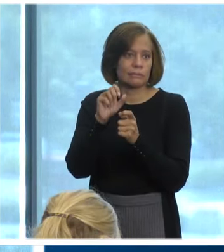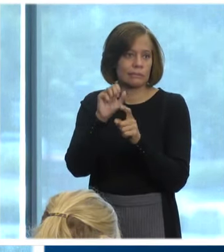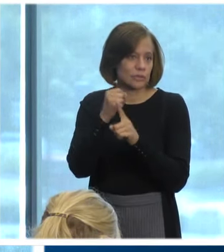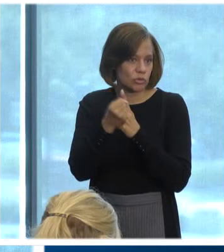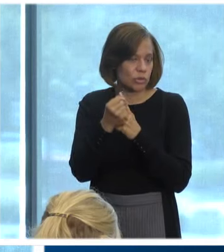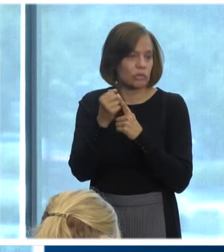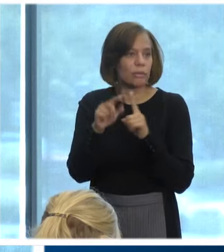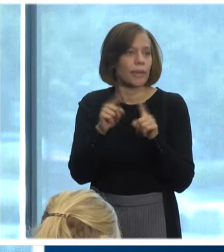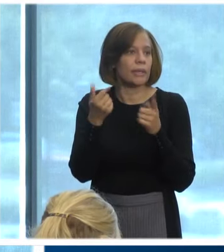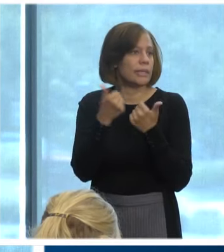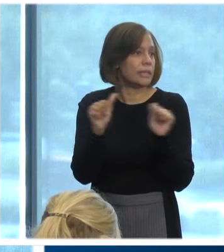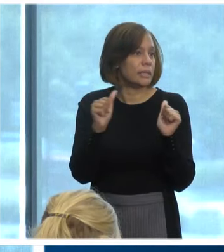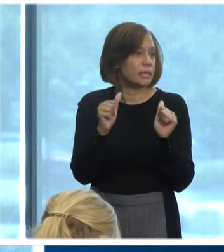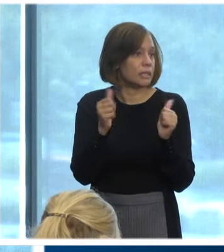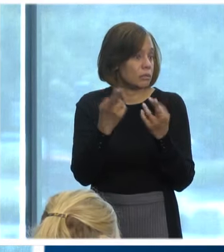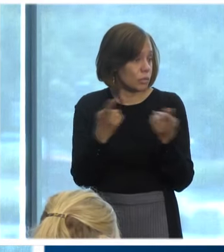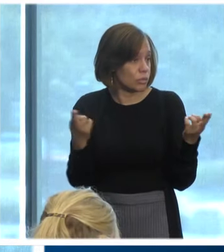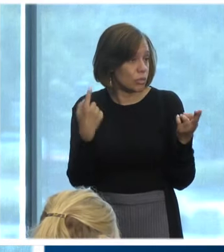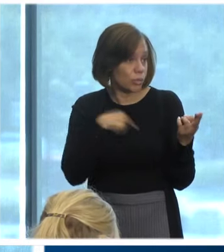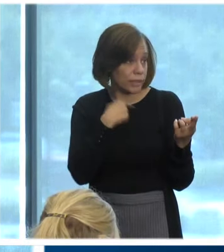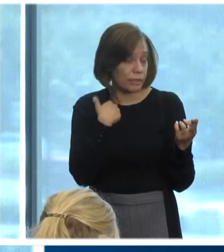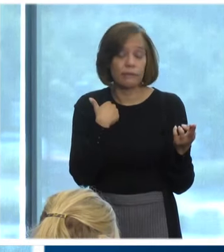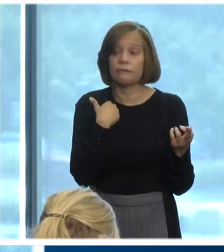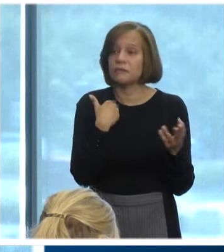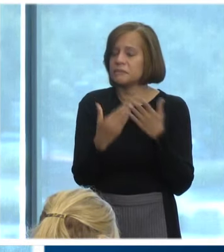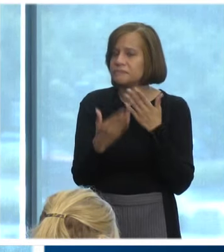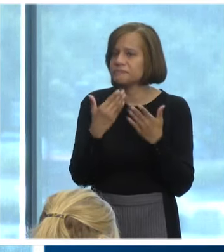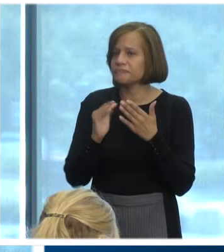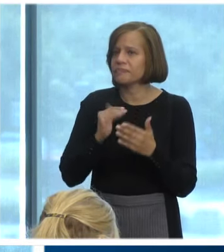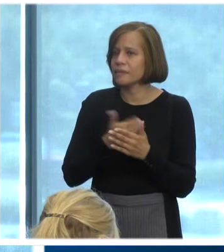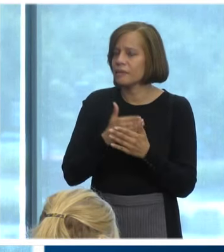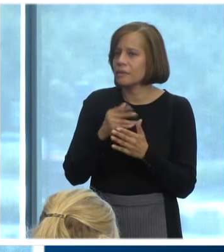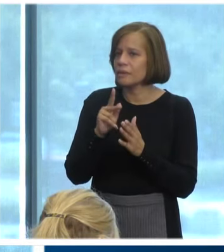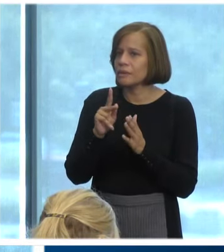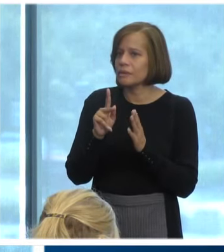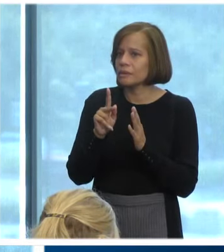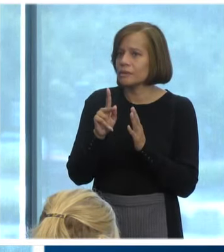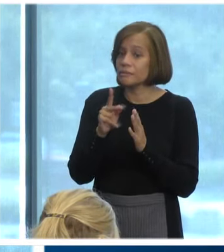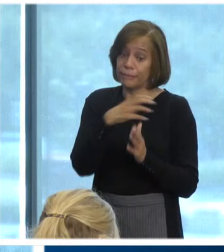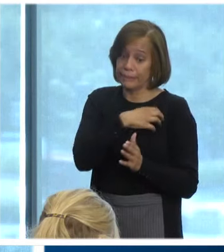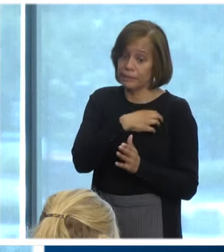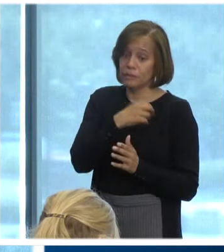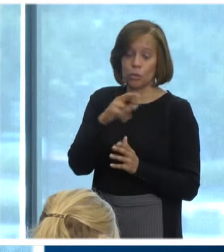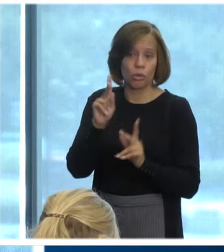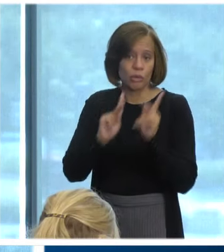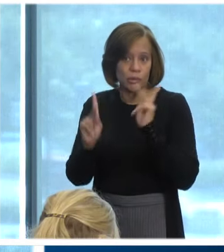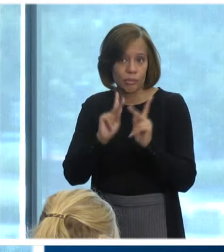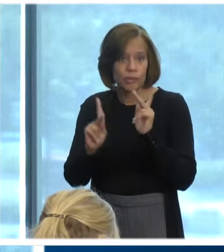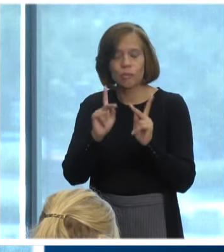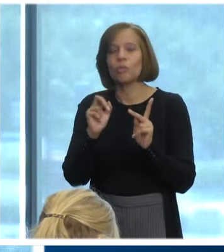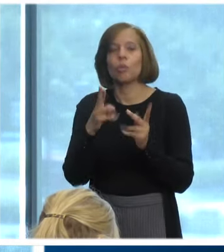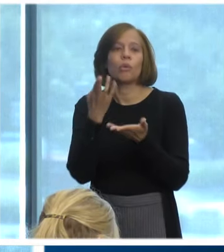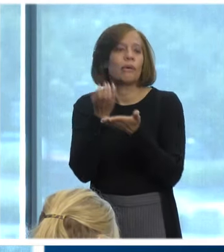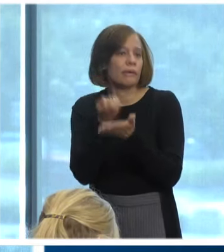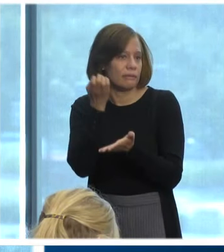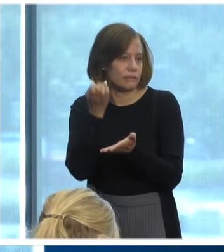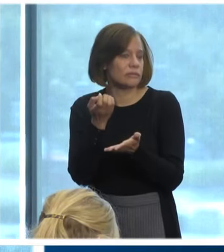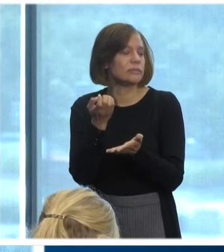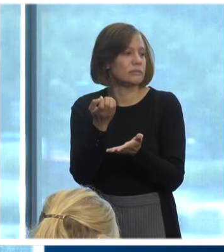any resources that we have, whether it's our officers and people power or evidence that we